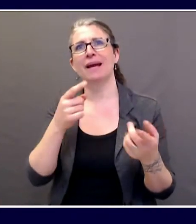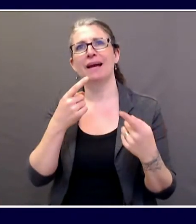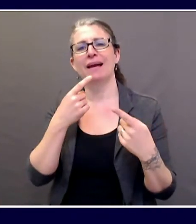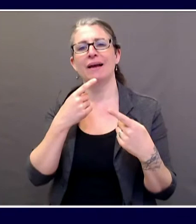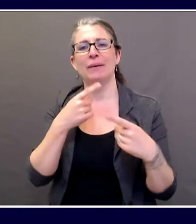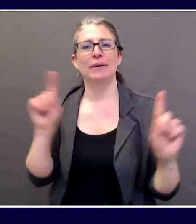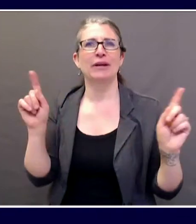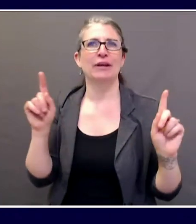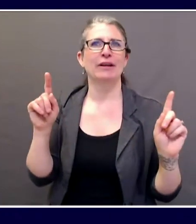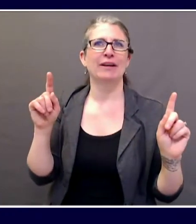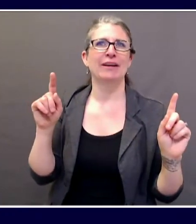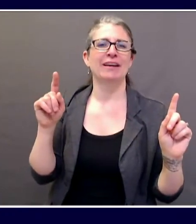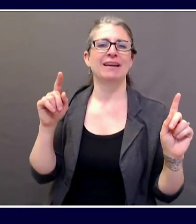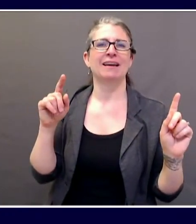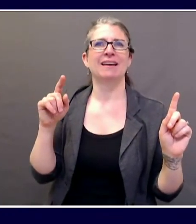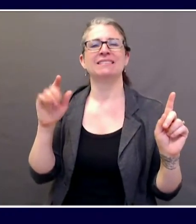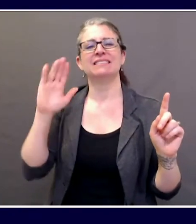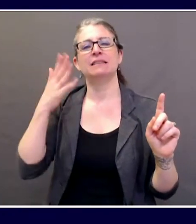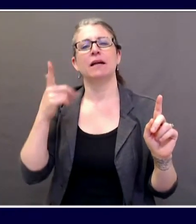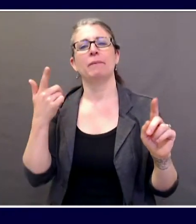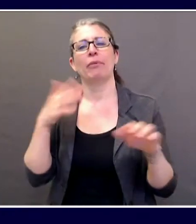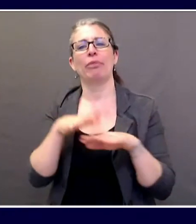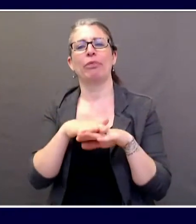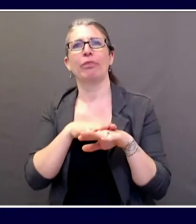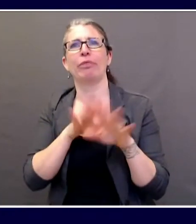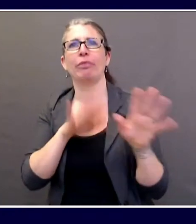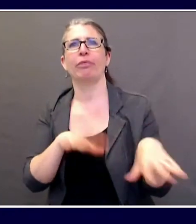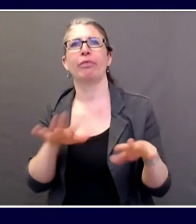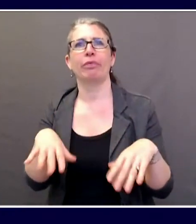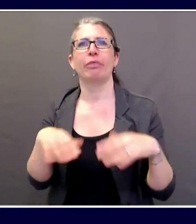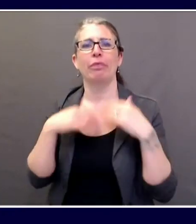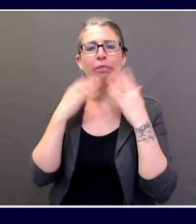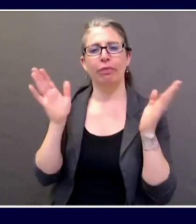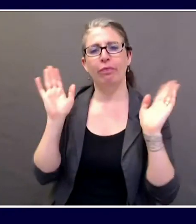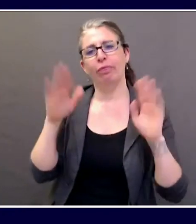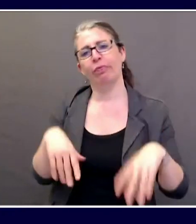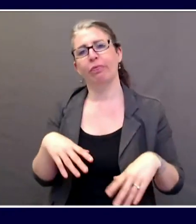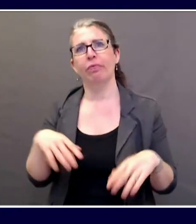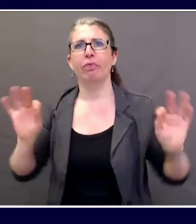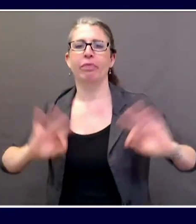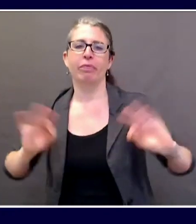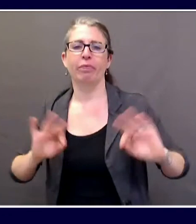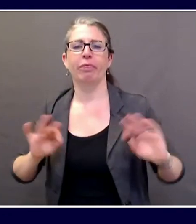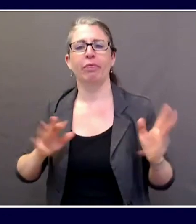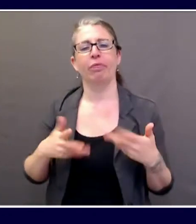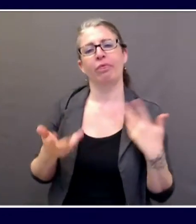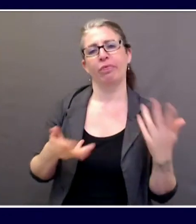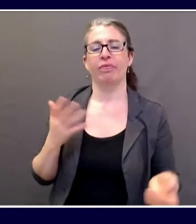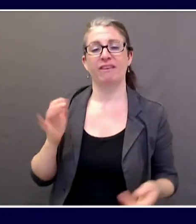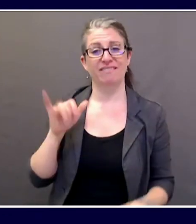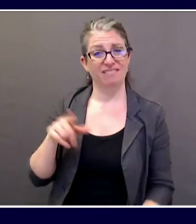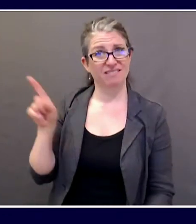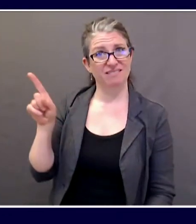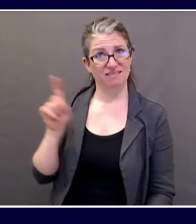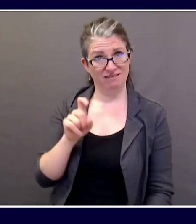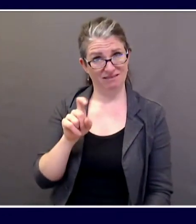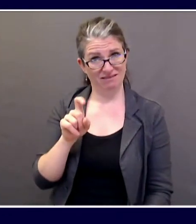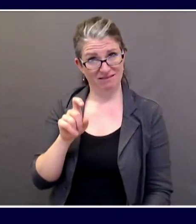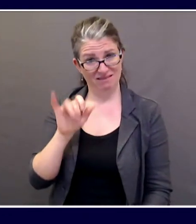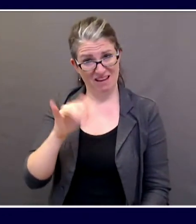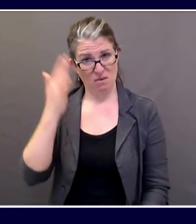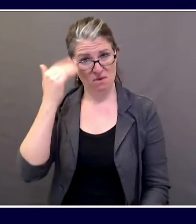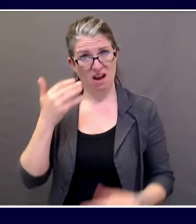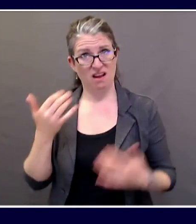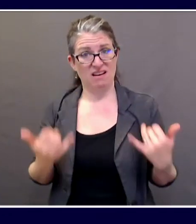I hear where you're going, Brian, and I don't have any concerns about that. Let me give you, so first of all, you are correct. The